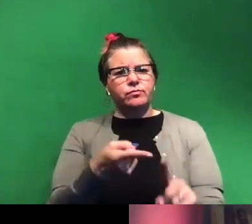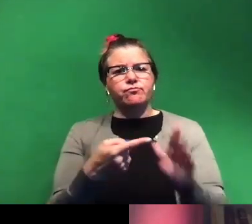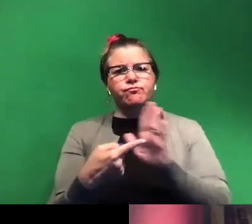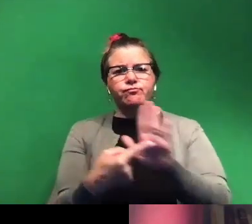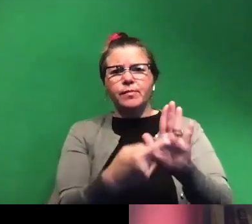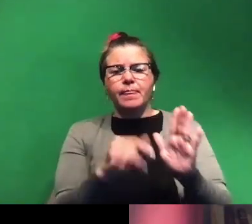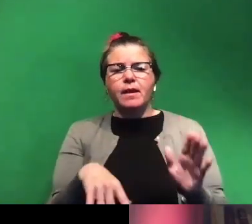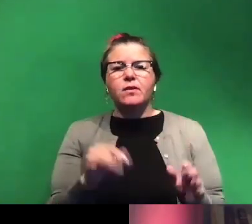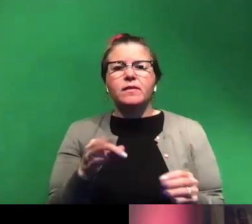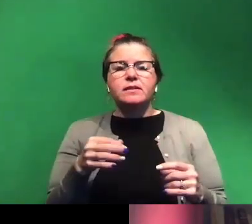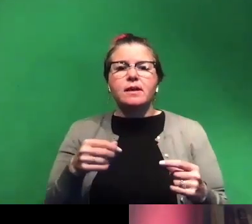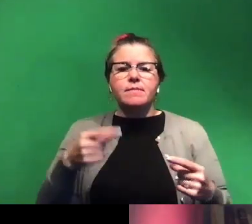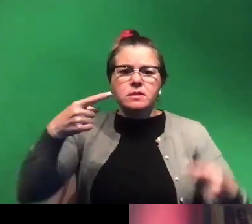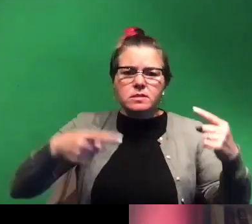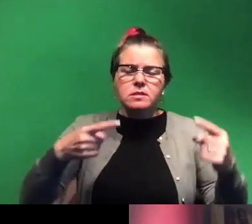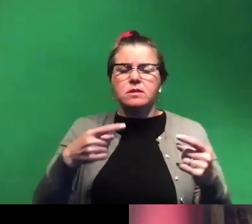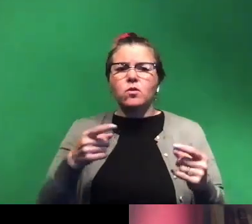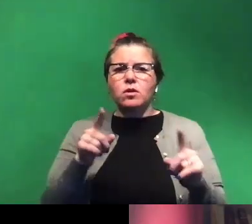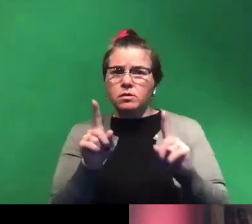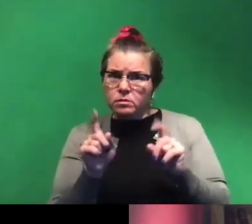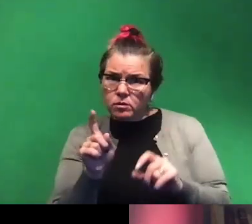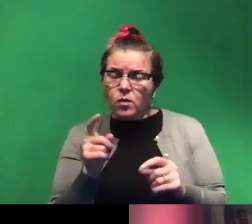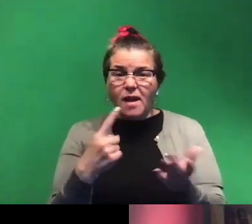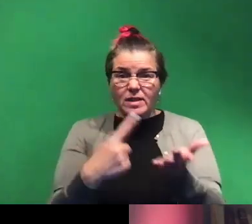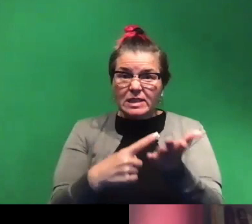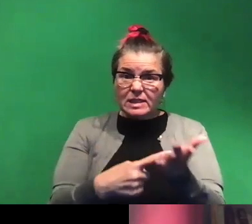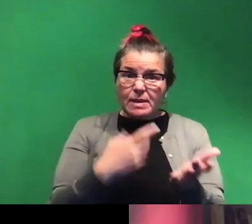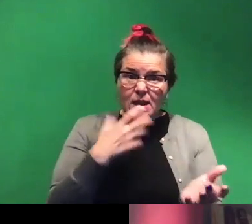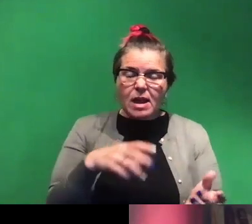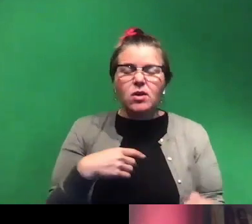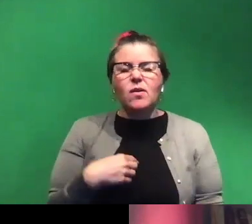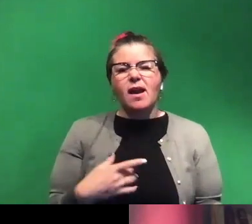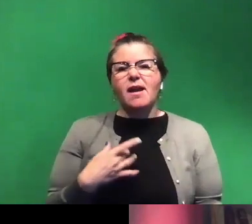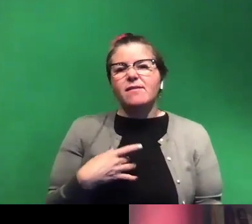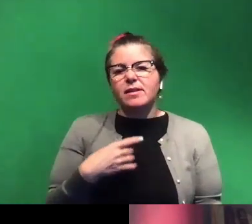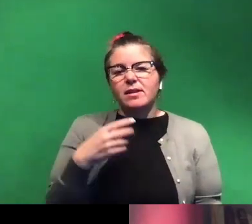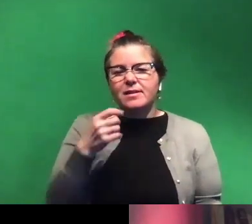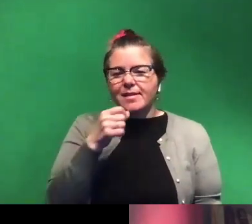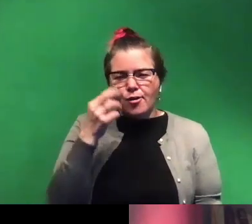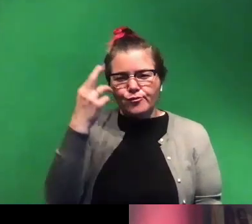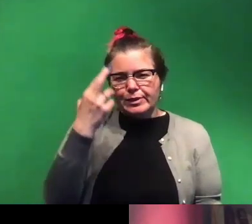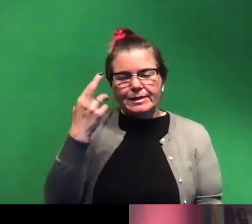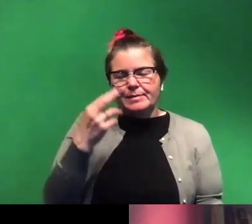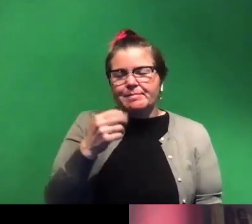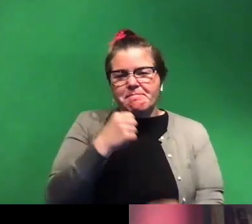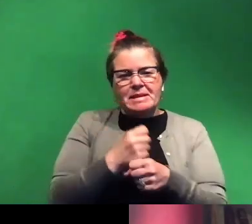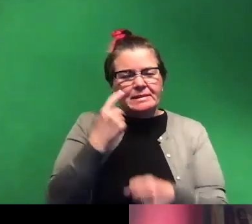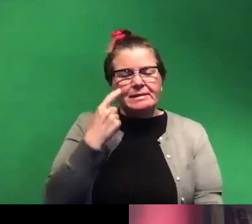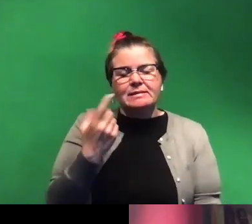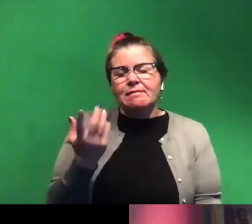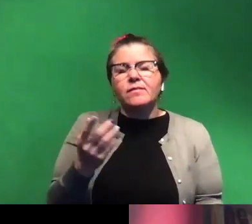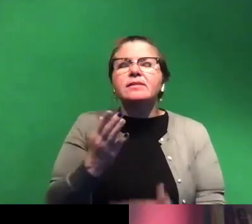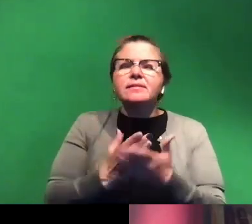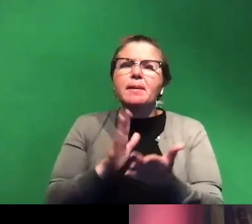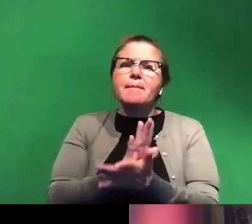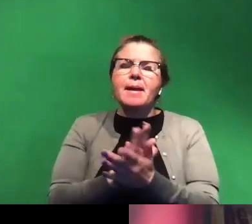is contentious or questioned, or if there is a debate but I don't feel it's necessarily a reasonable debate. Because there are some papers that